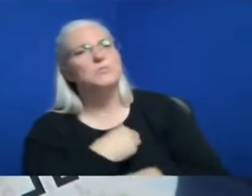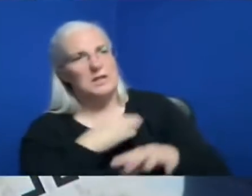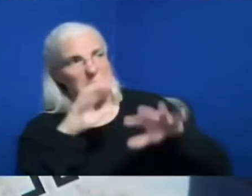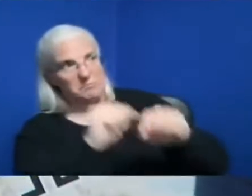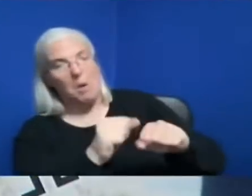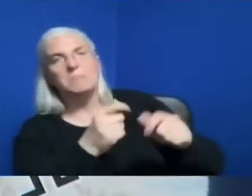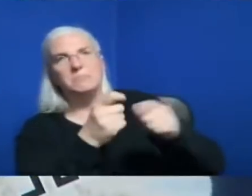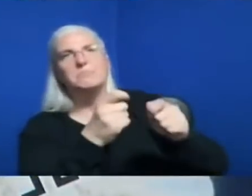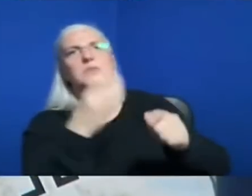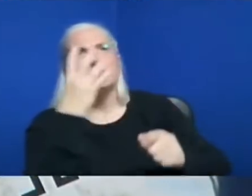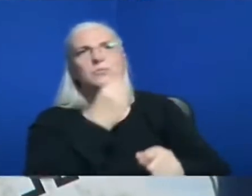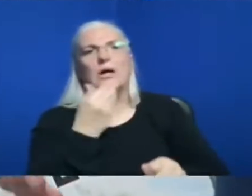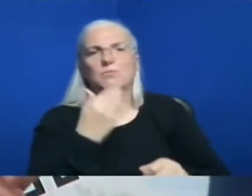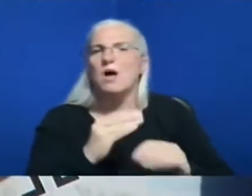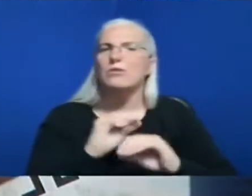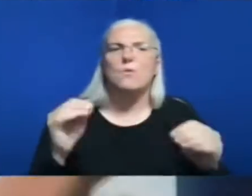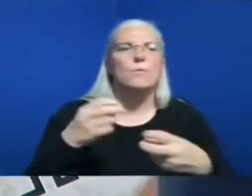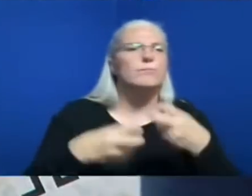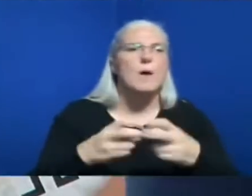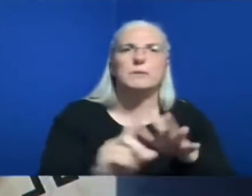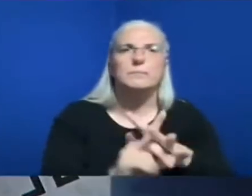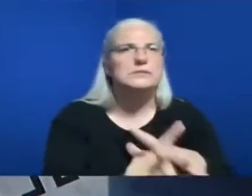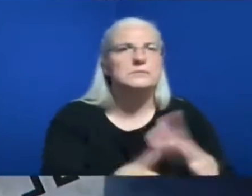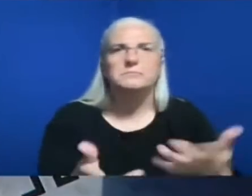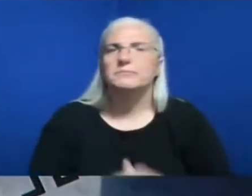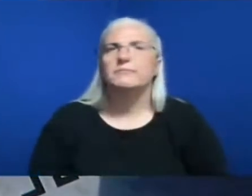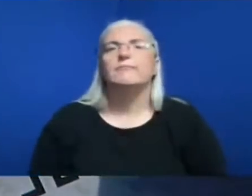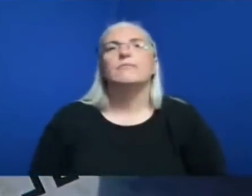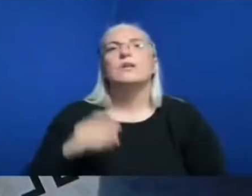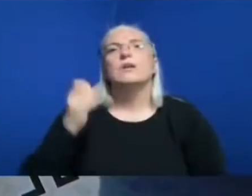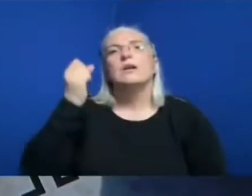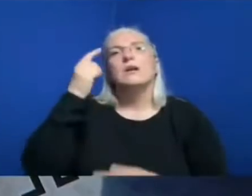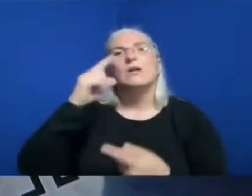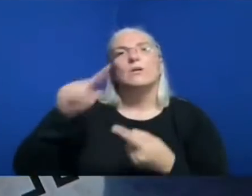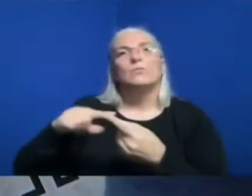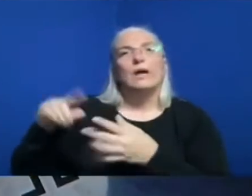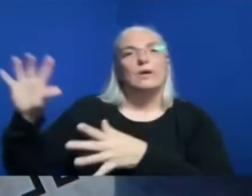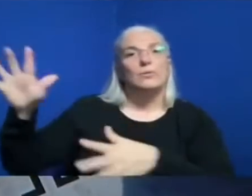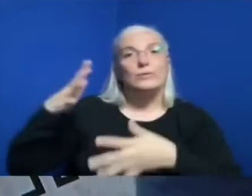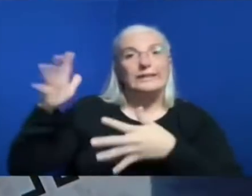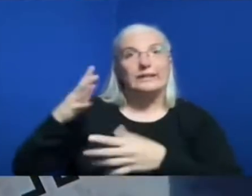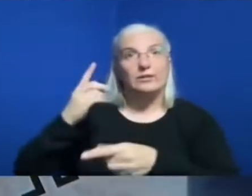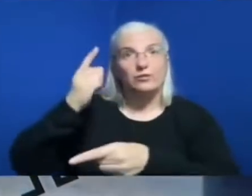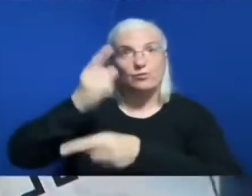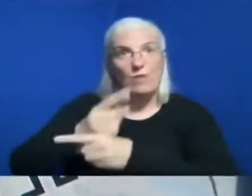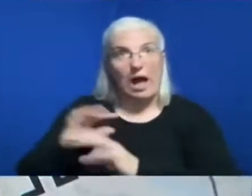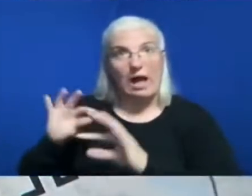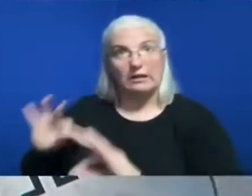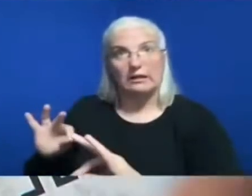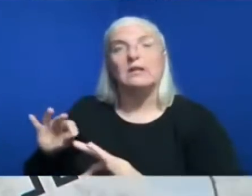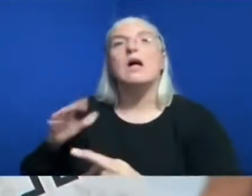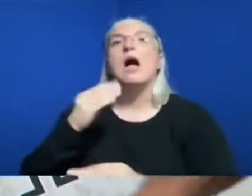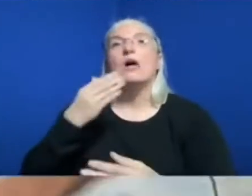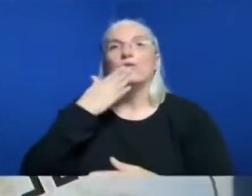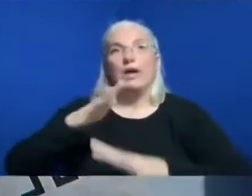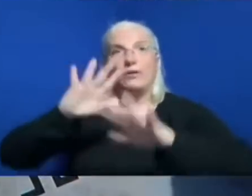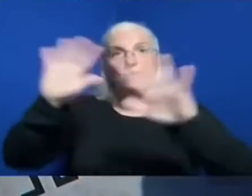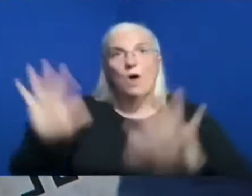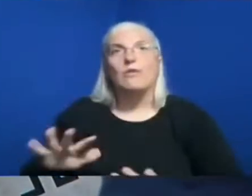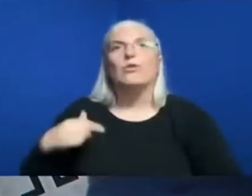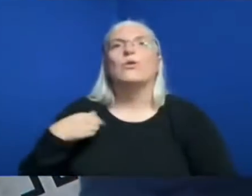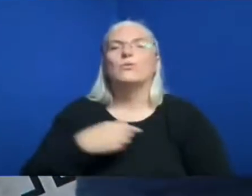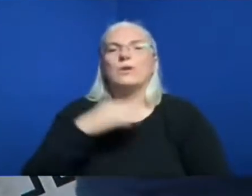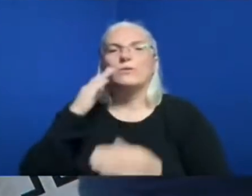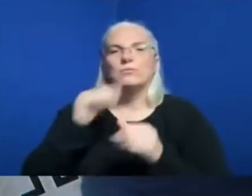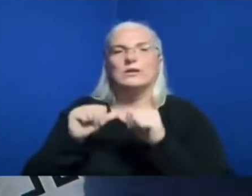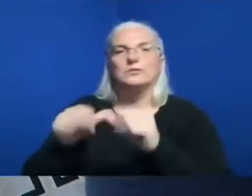the weather's right, when the wind conditions are right and it's favorable, we will continue firing down this line. We'll round the corner and we'll bring it back in. That is